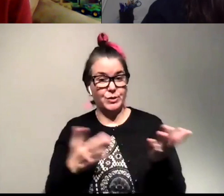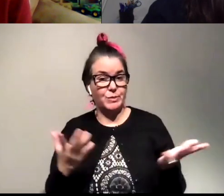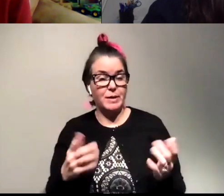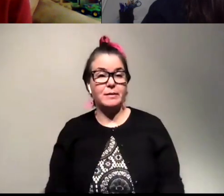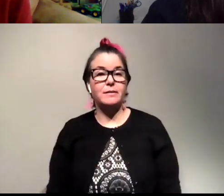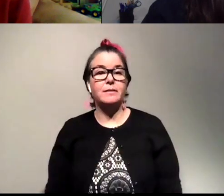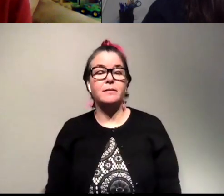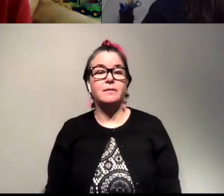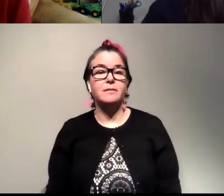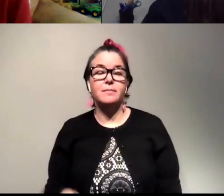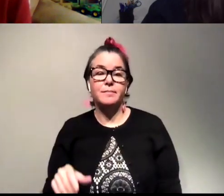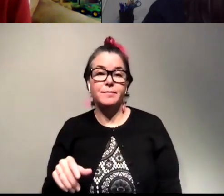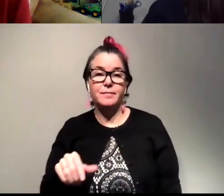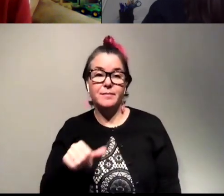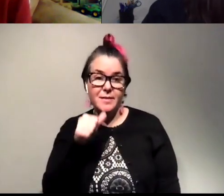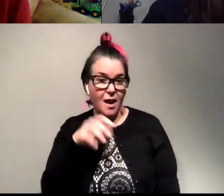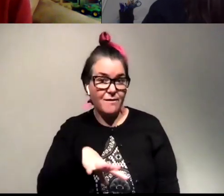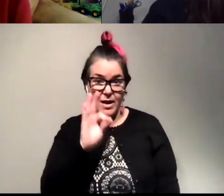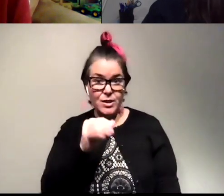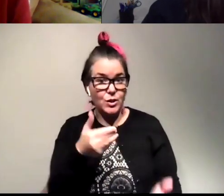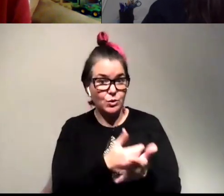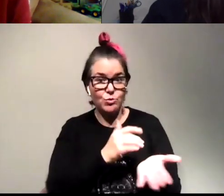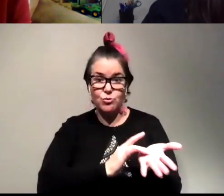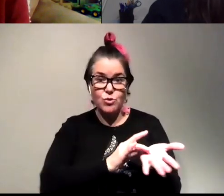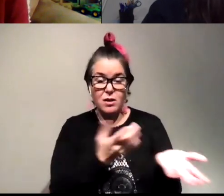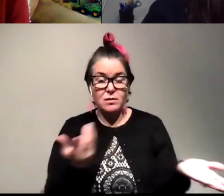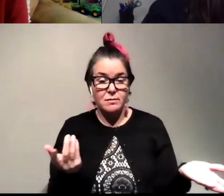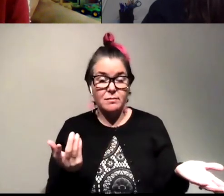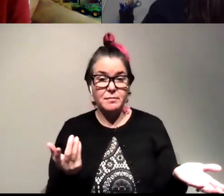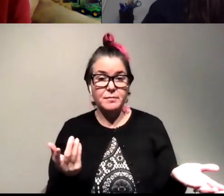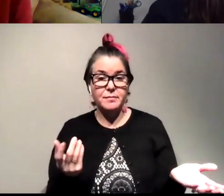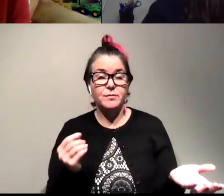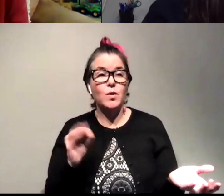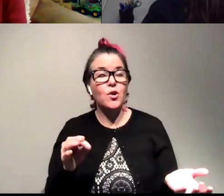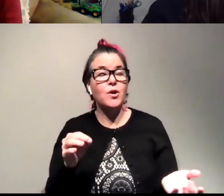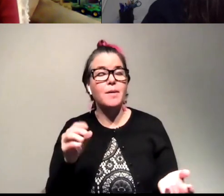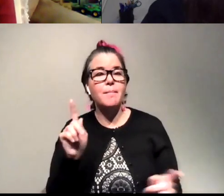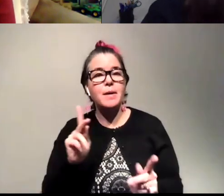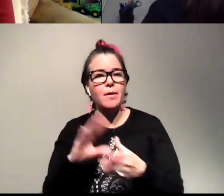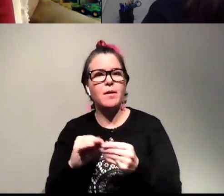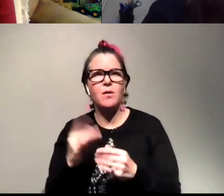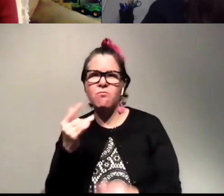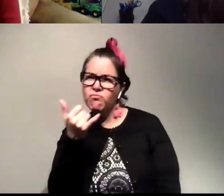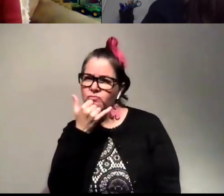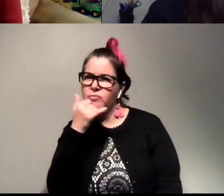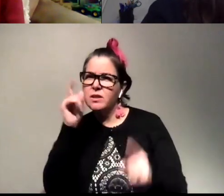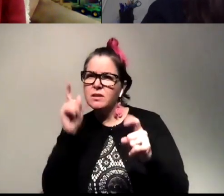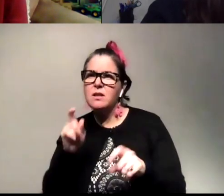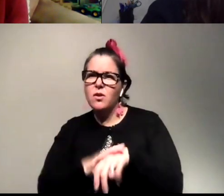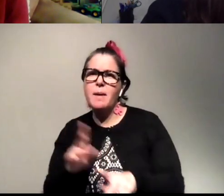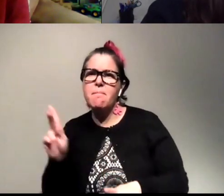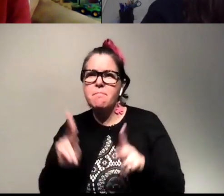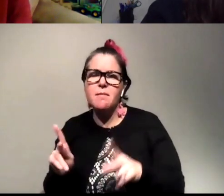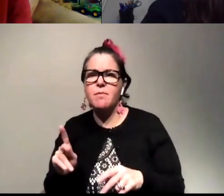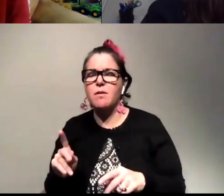not discovering any new drugs. Or I've heard people say, well, why don't we test it on people? Or why don't we test